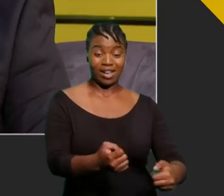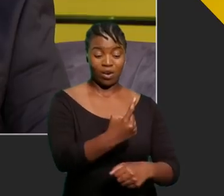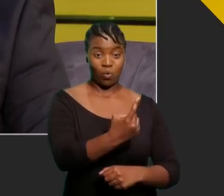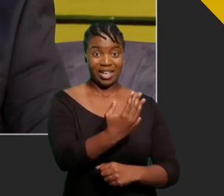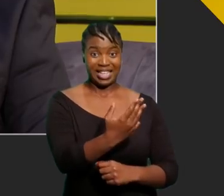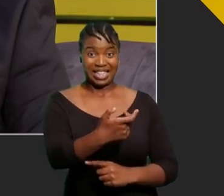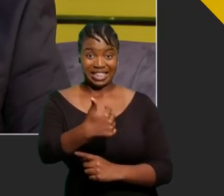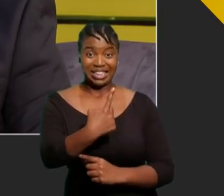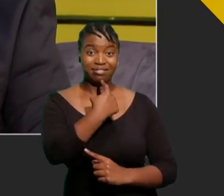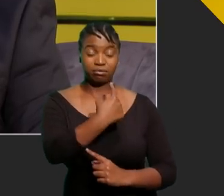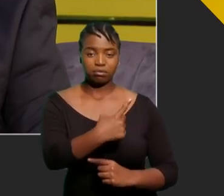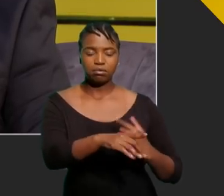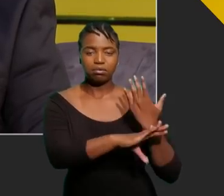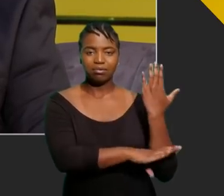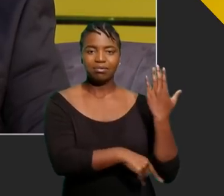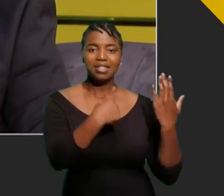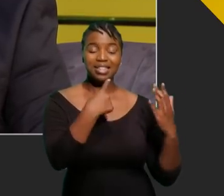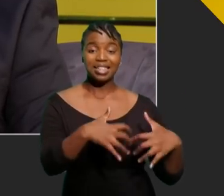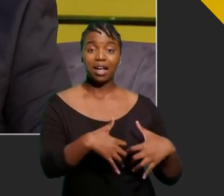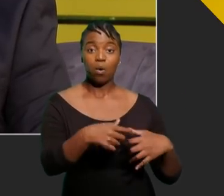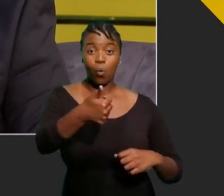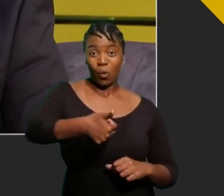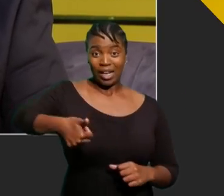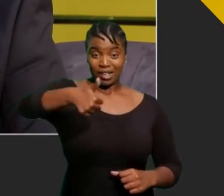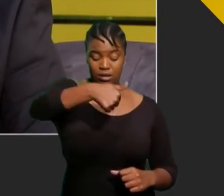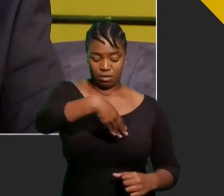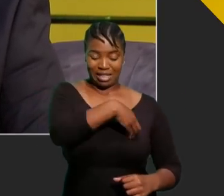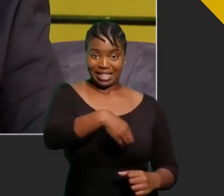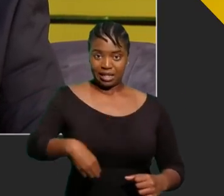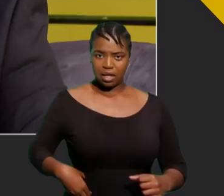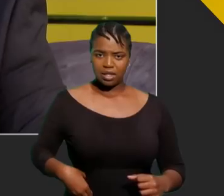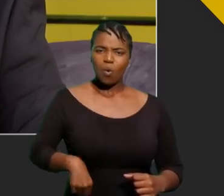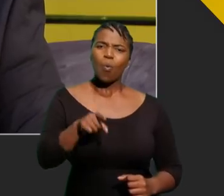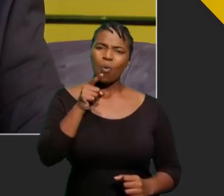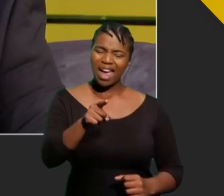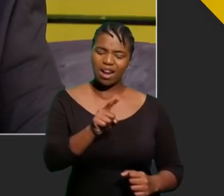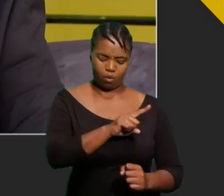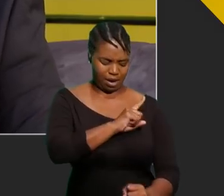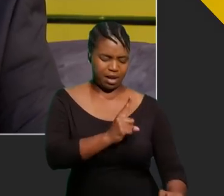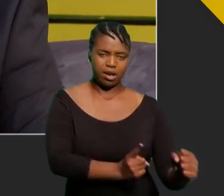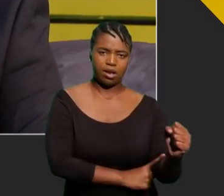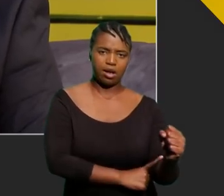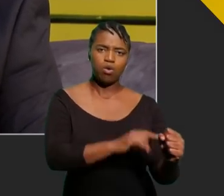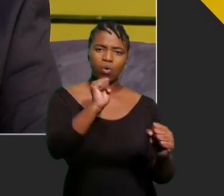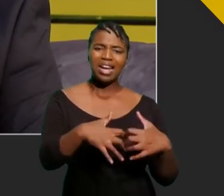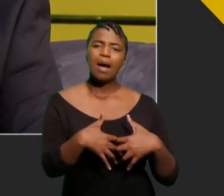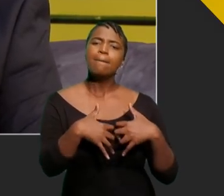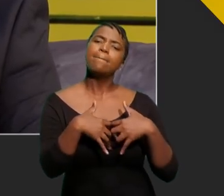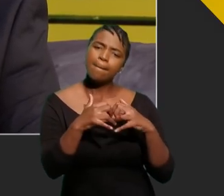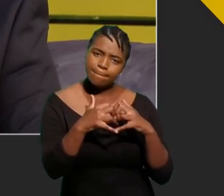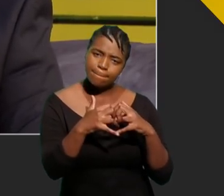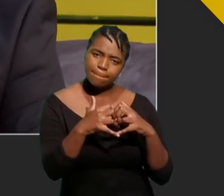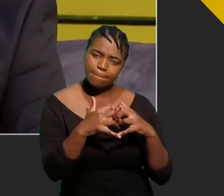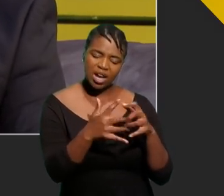in the executive. And I mean, our executive is the president, who's the head of state. And he's got the ability to establish a commission of